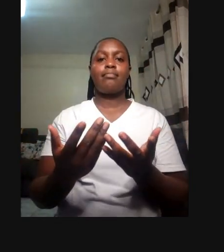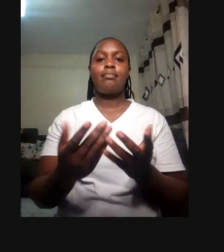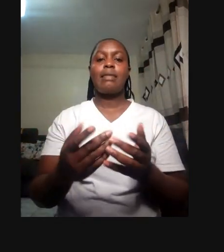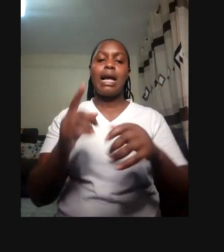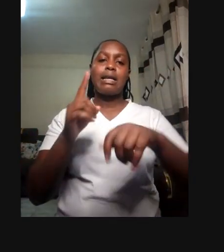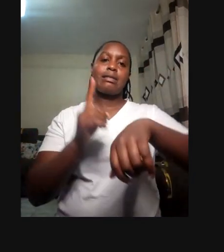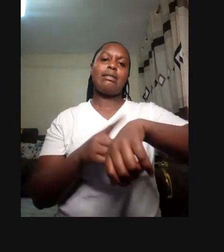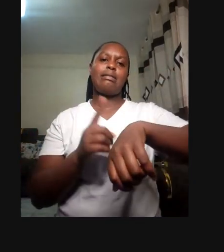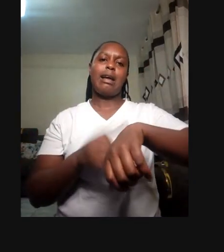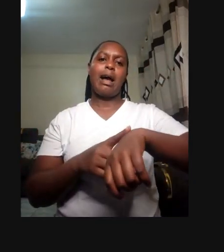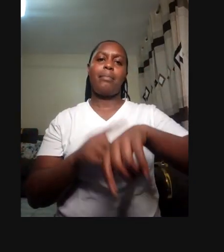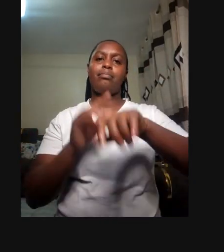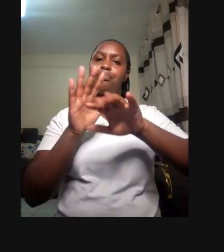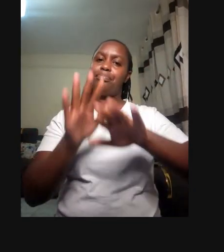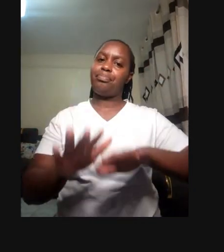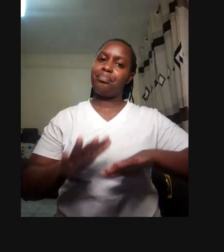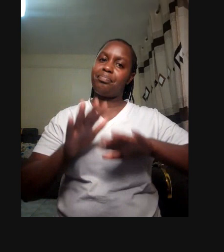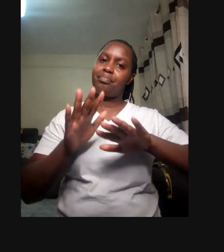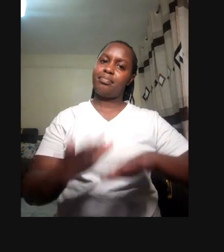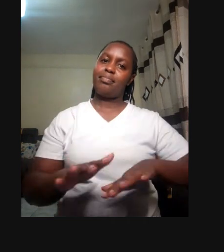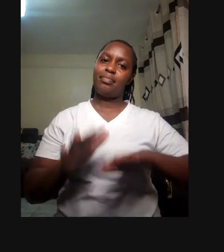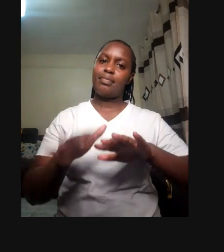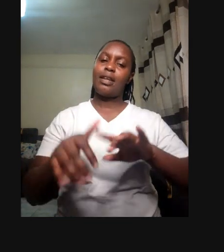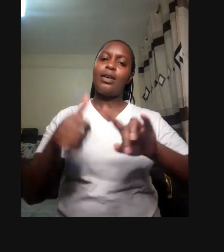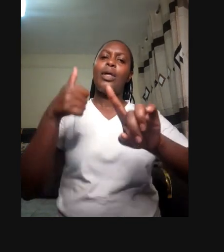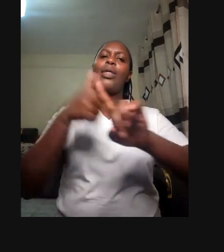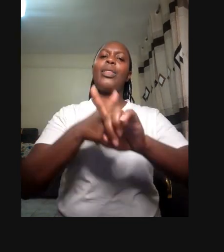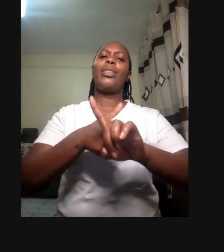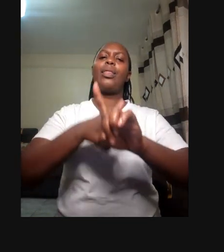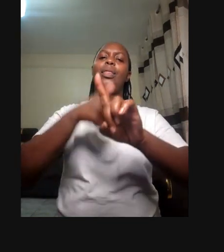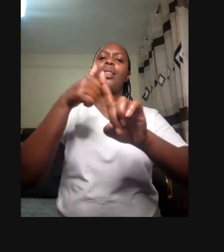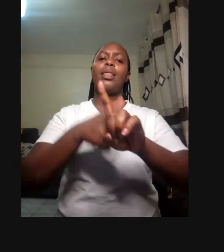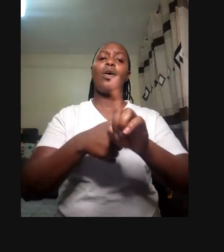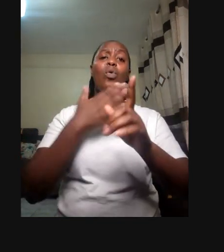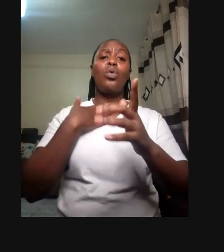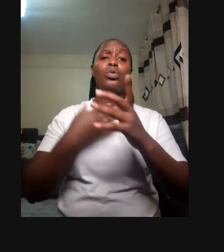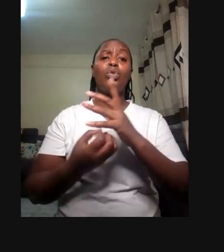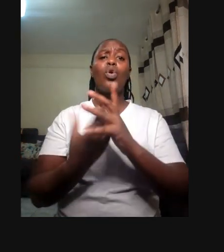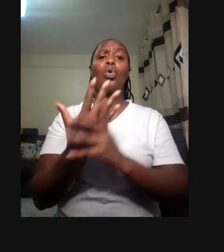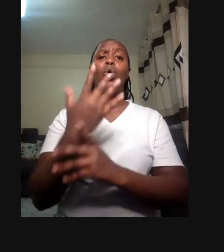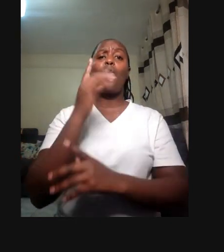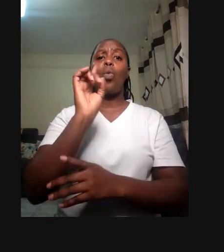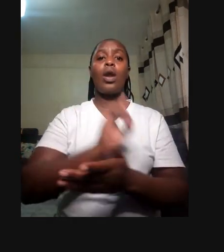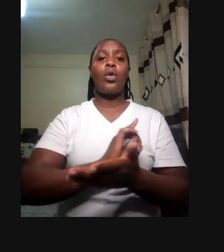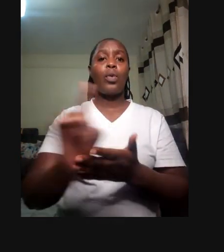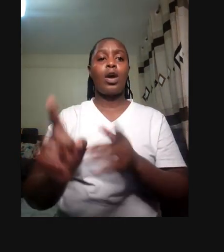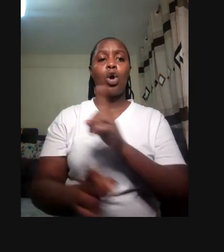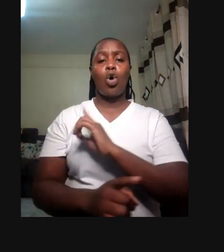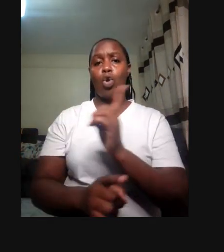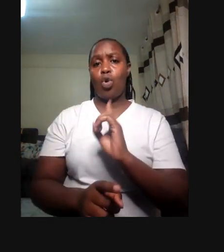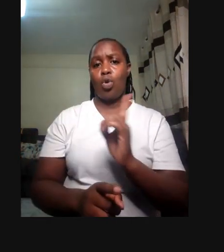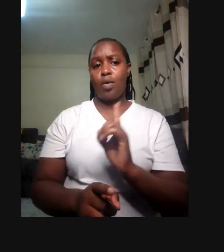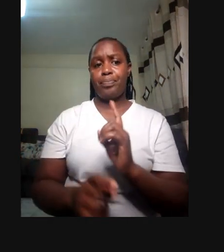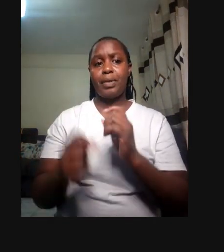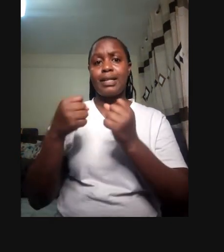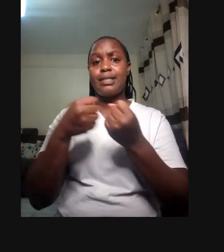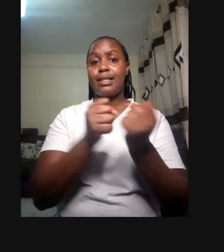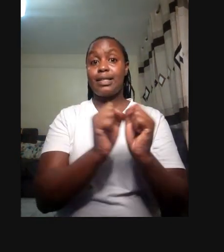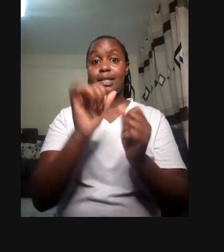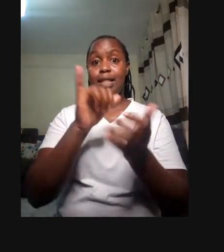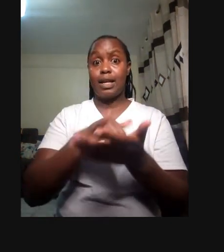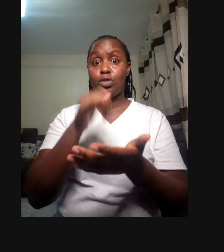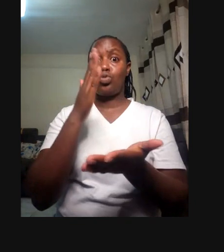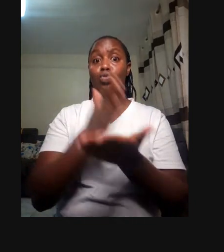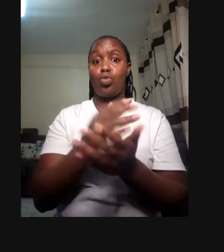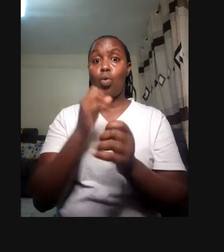grace. Don't push so hard to grow within 1 week. As much as you can have that strategy, yes, that strategy, let it be